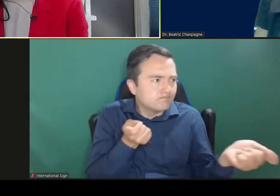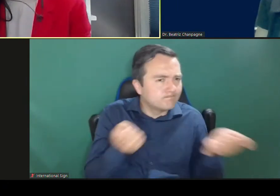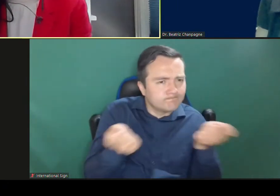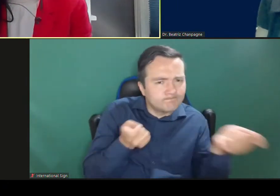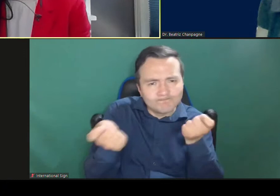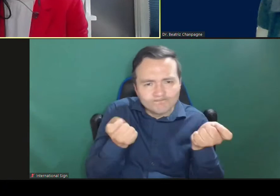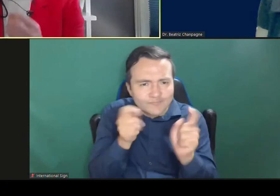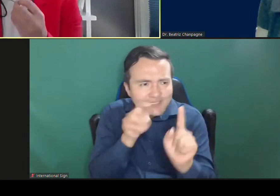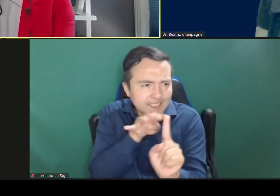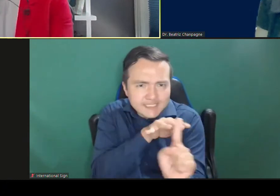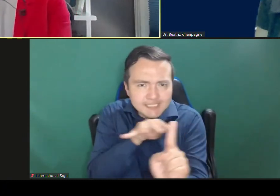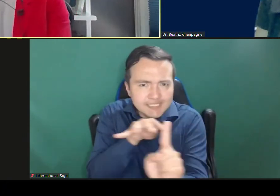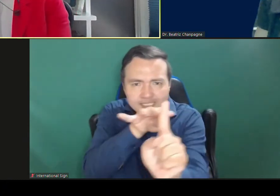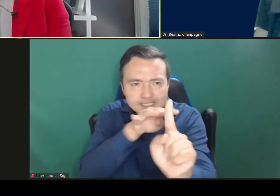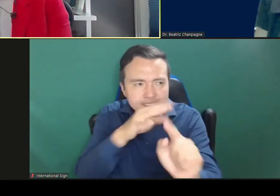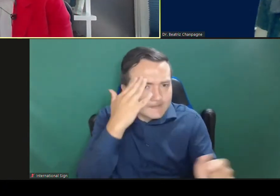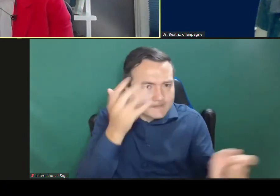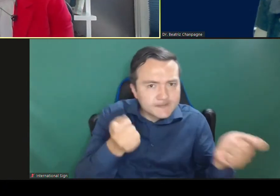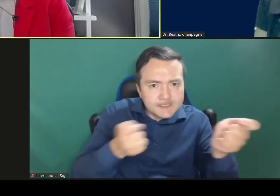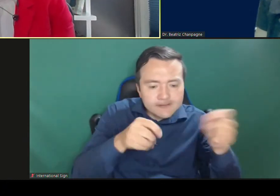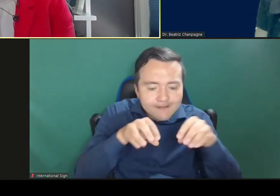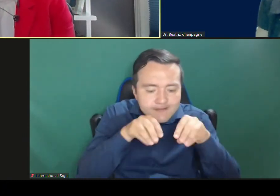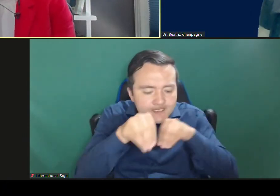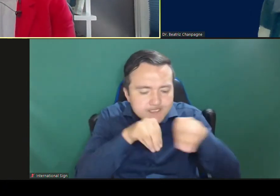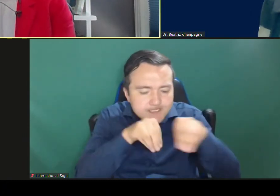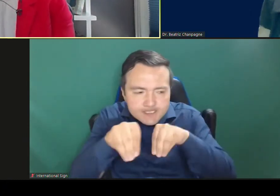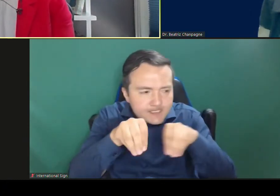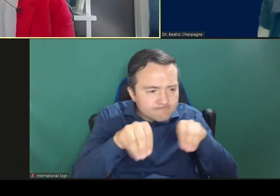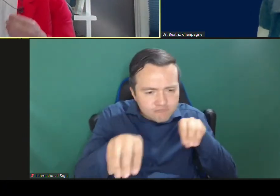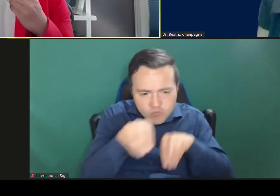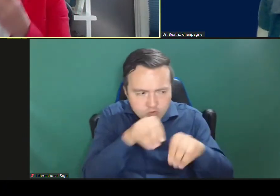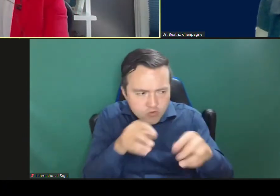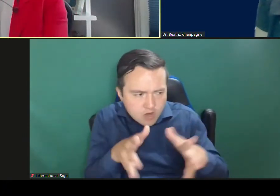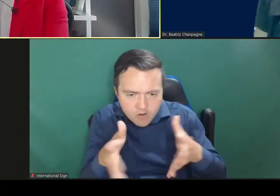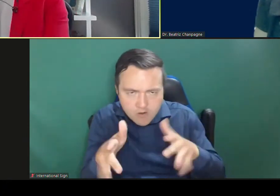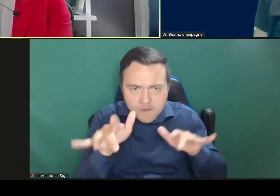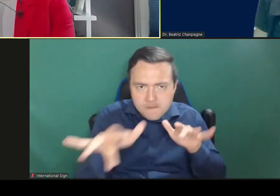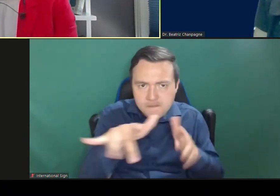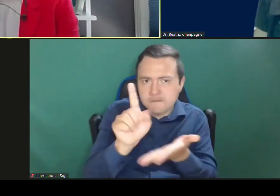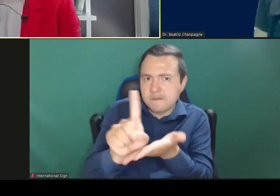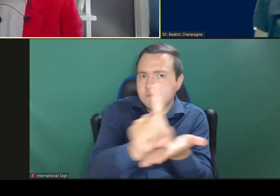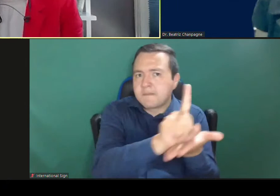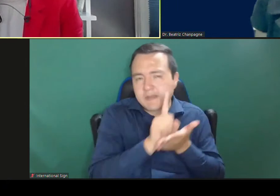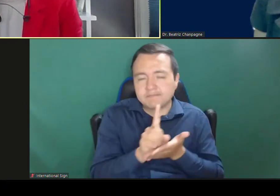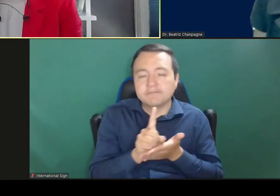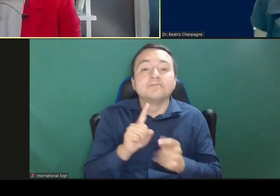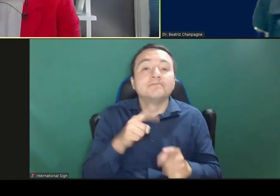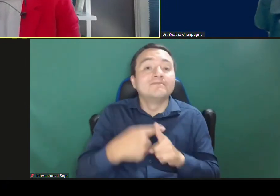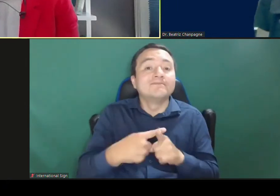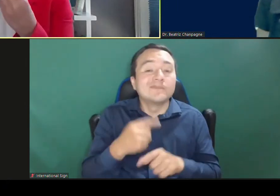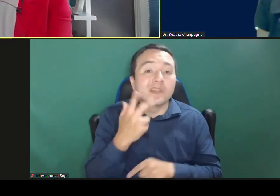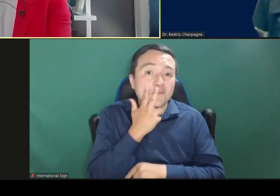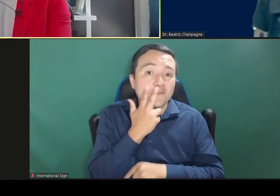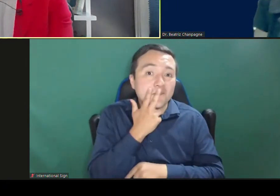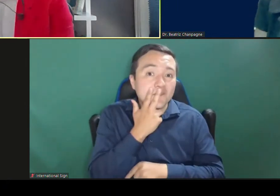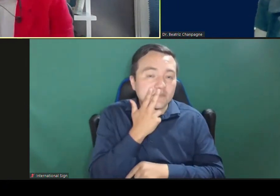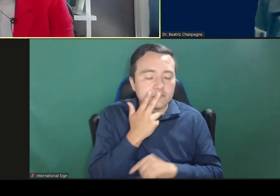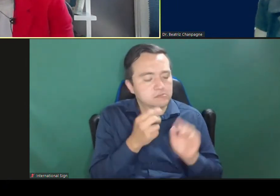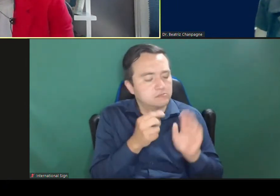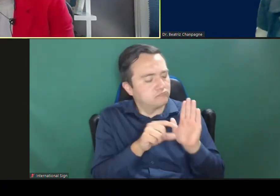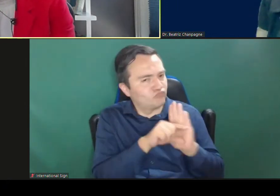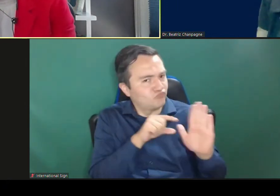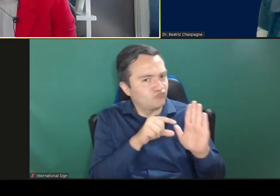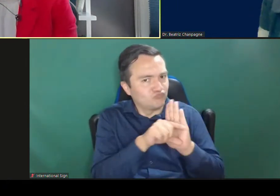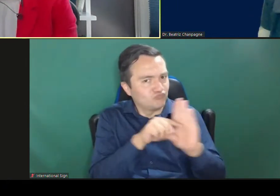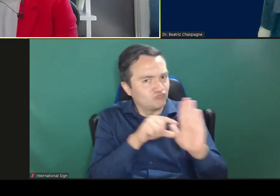the strategic view, the need to find an entry point. That is very clear. You told us about that with